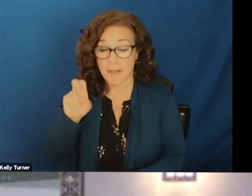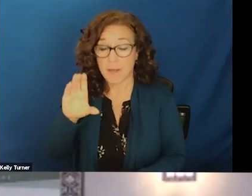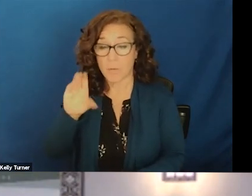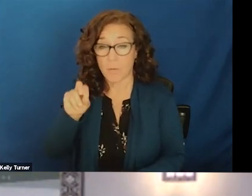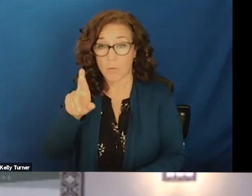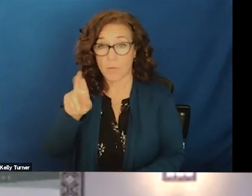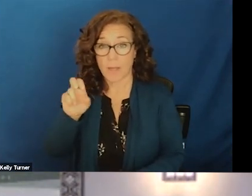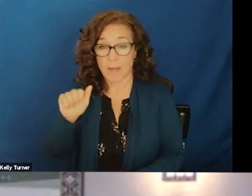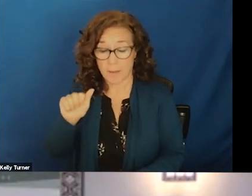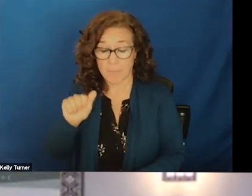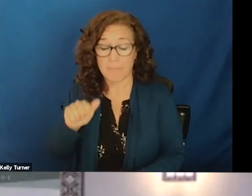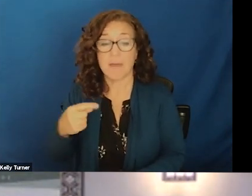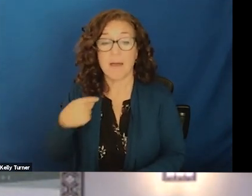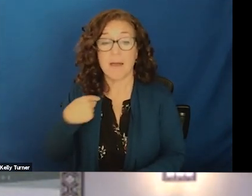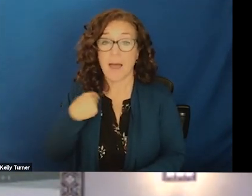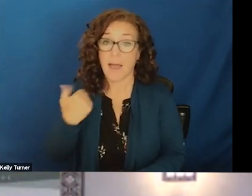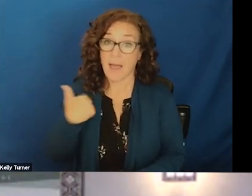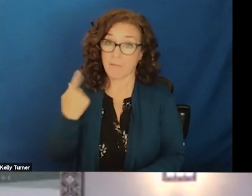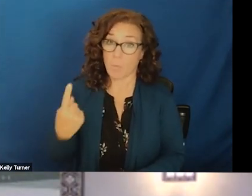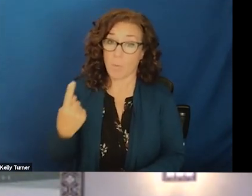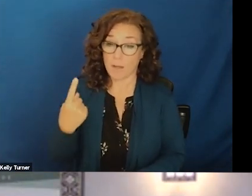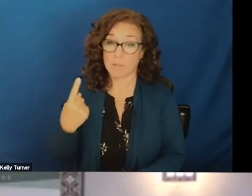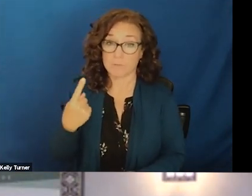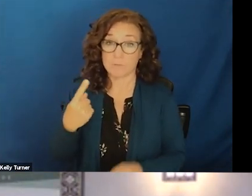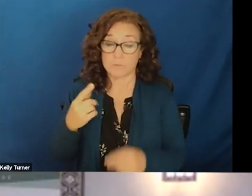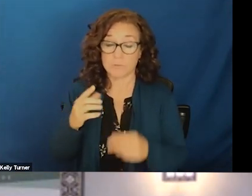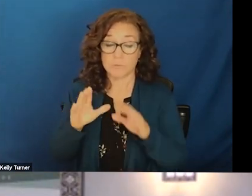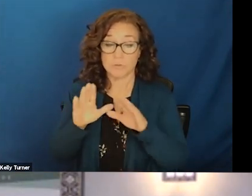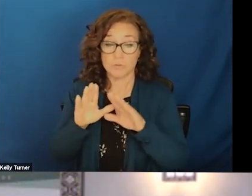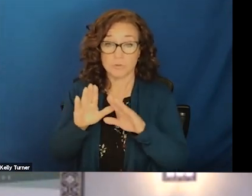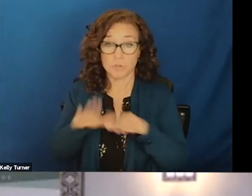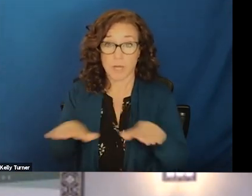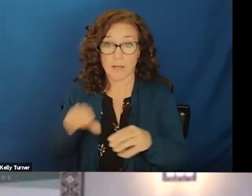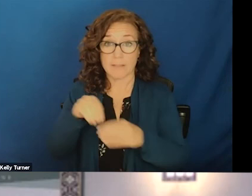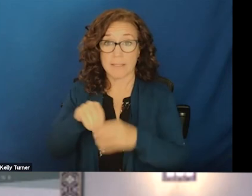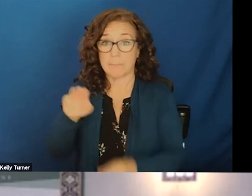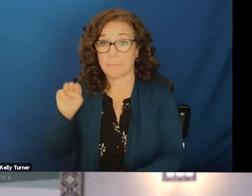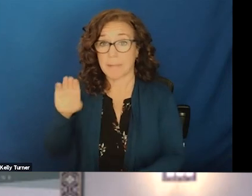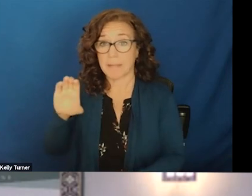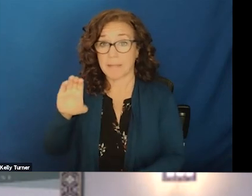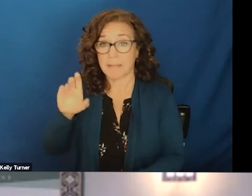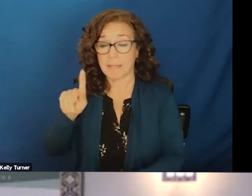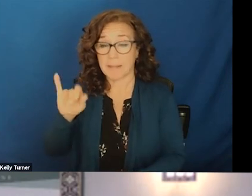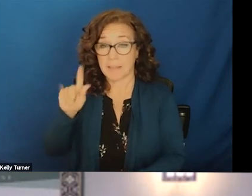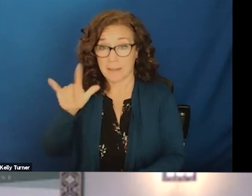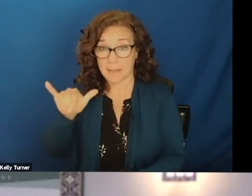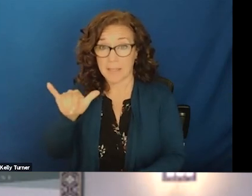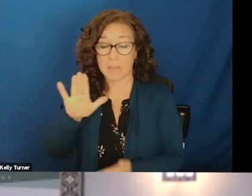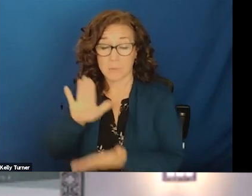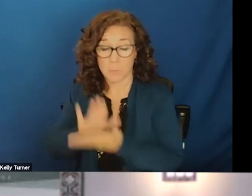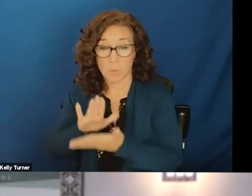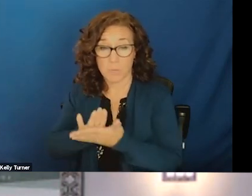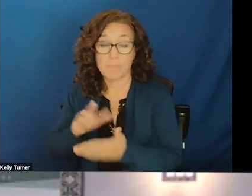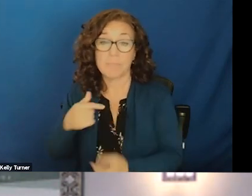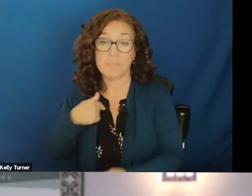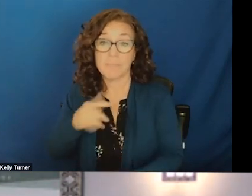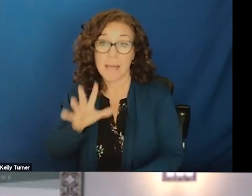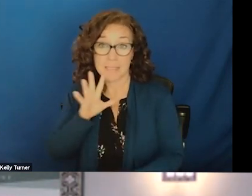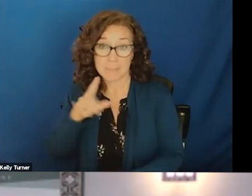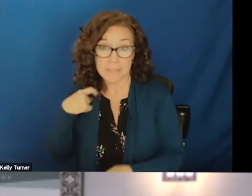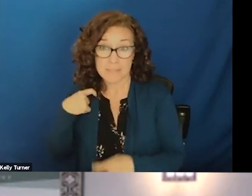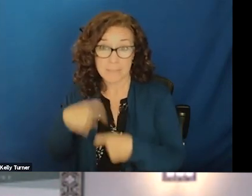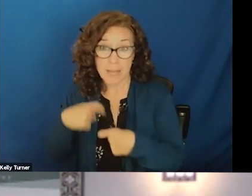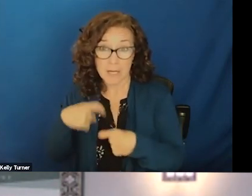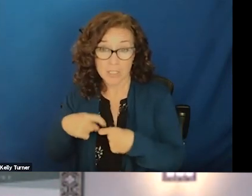a child in McKinley School. My native tongue is Spanish. I arrived in the country about